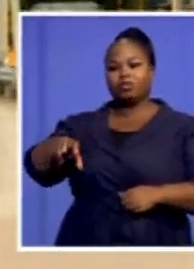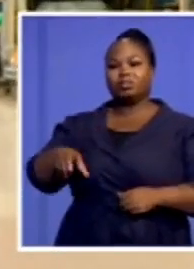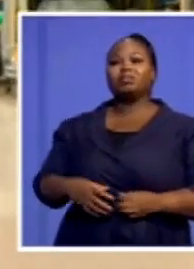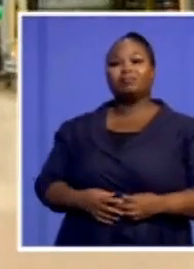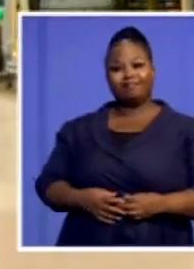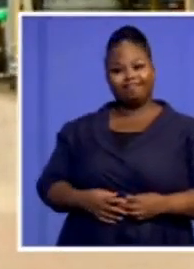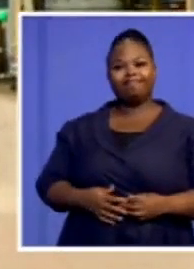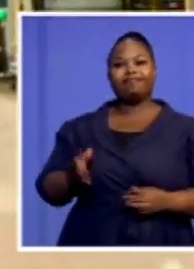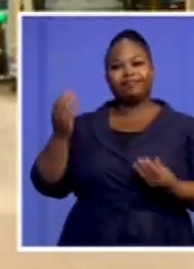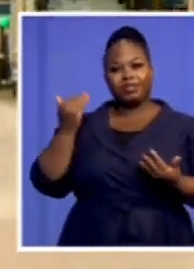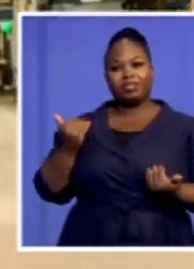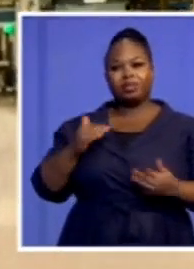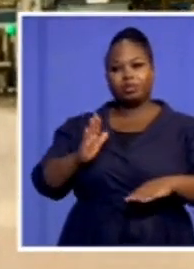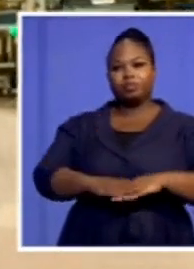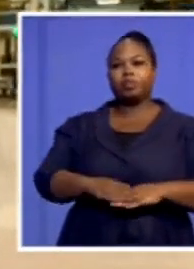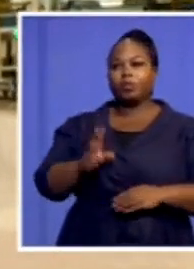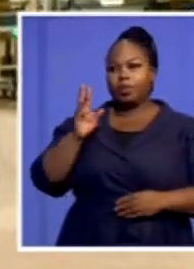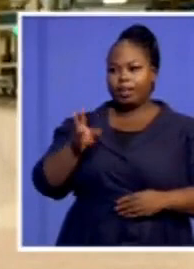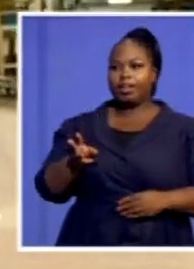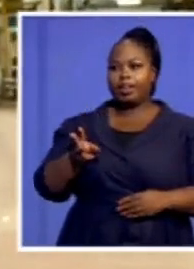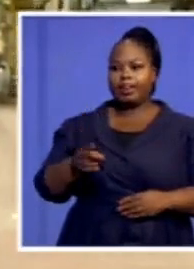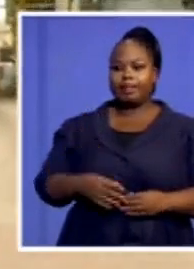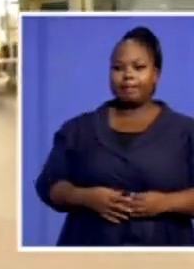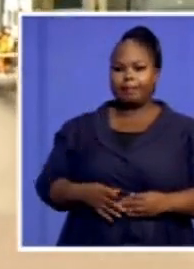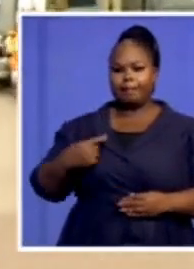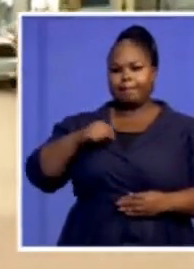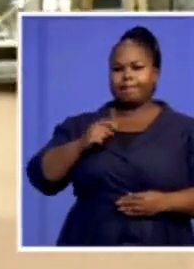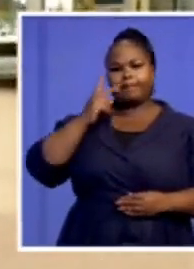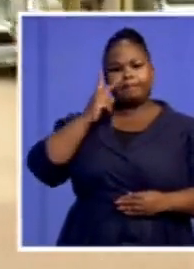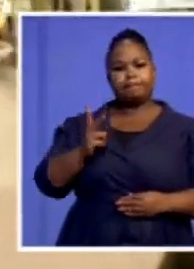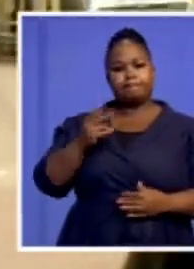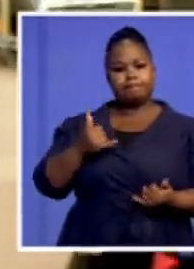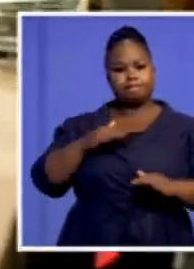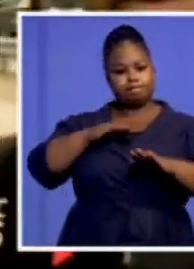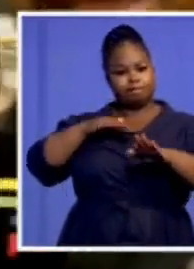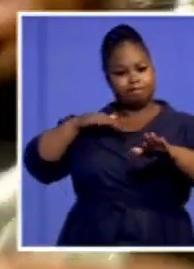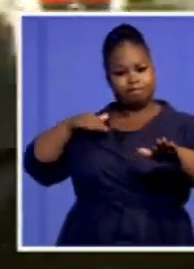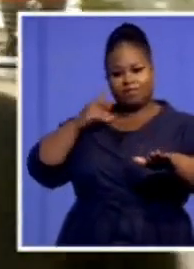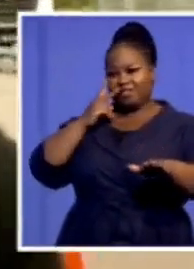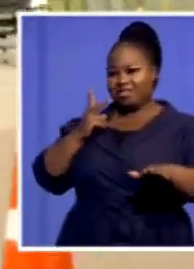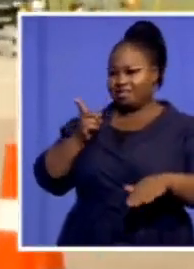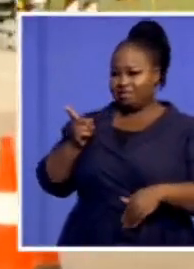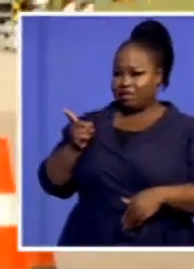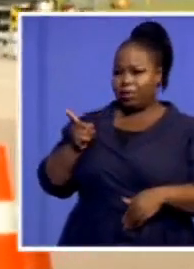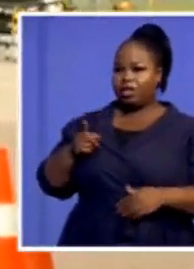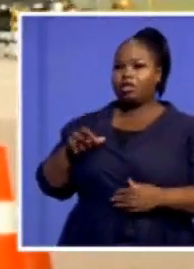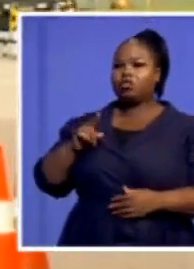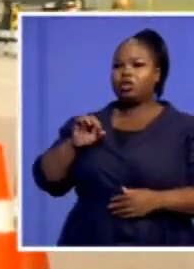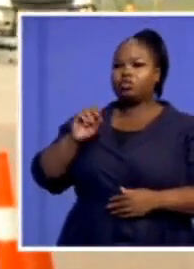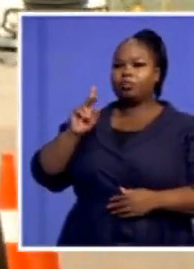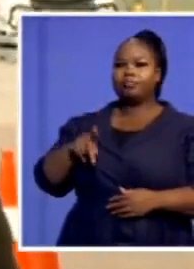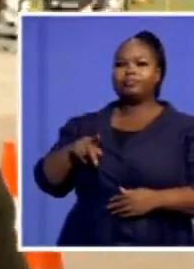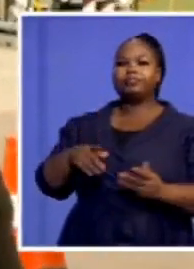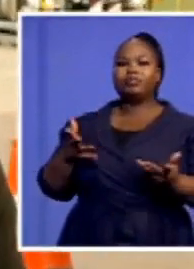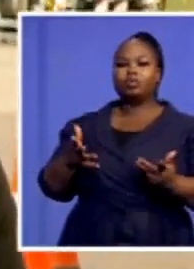will certainly increase. We are seeing that the queue there at the Kranskop Toll Gate behind me has started to